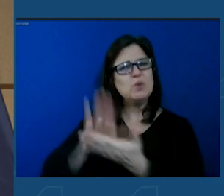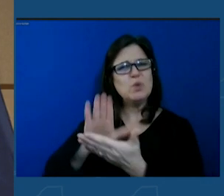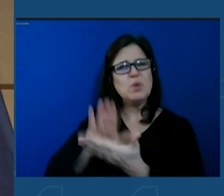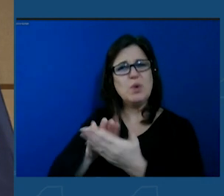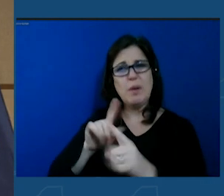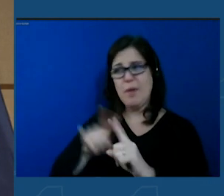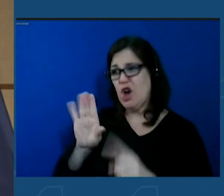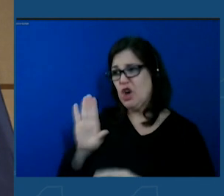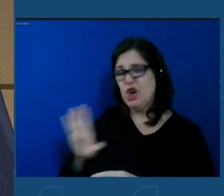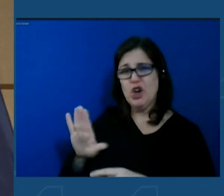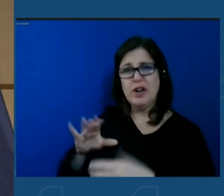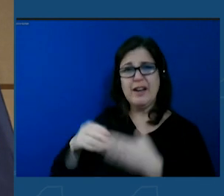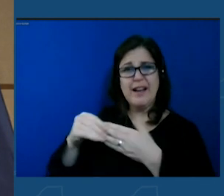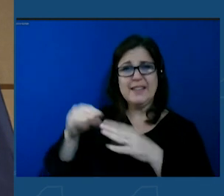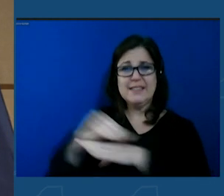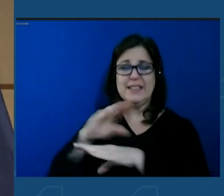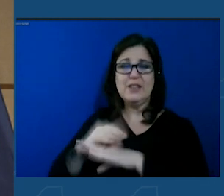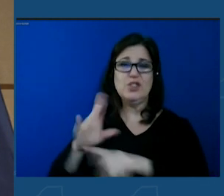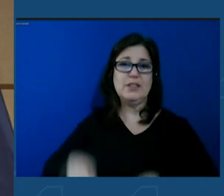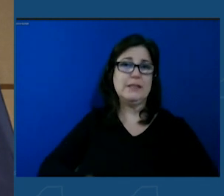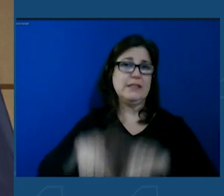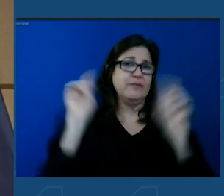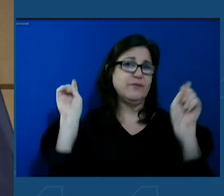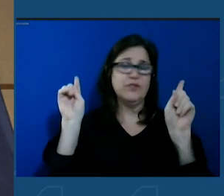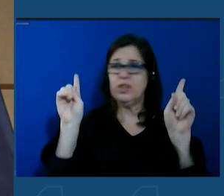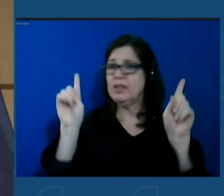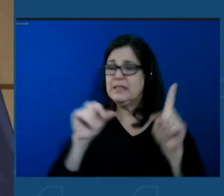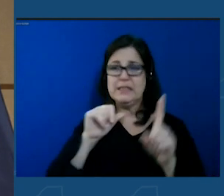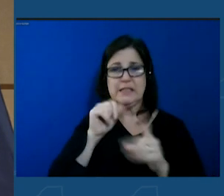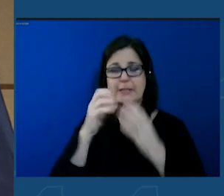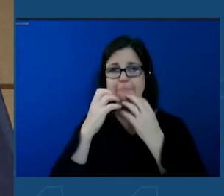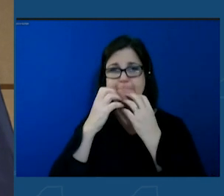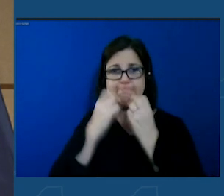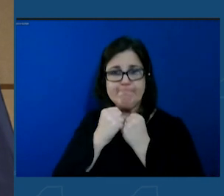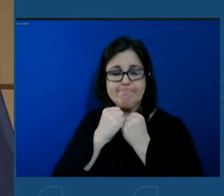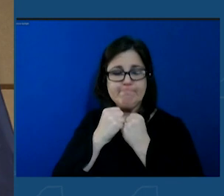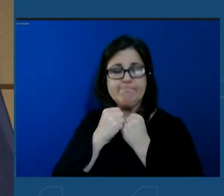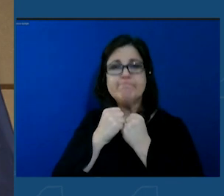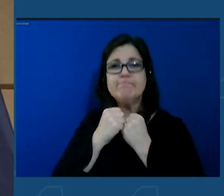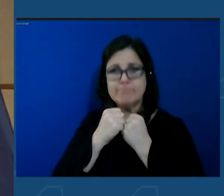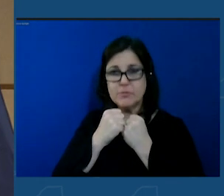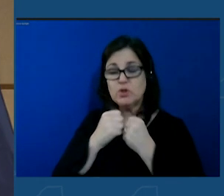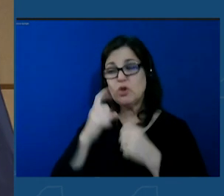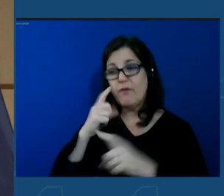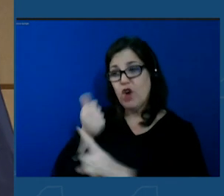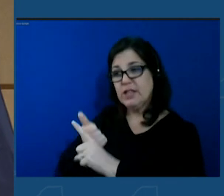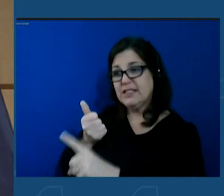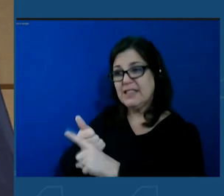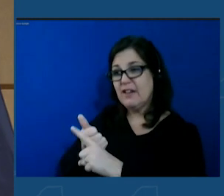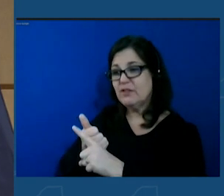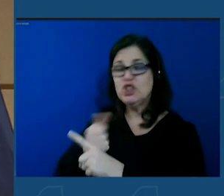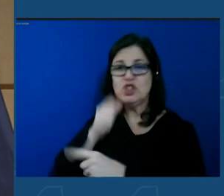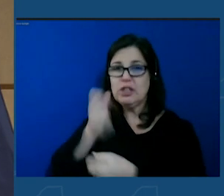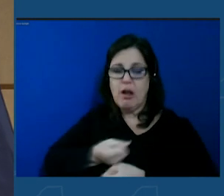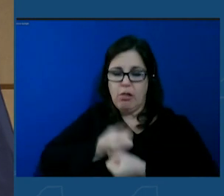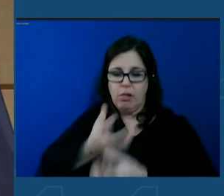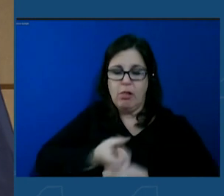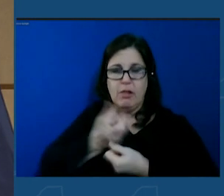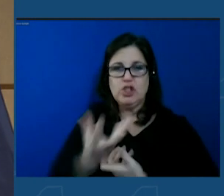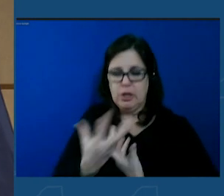mine. Because of this, she has held a lot of things inside, which had a negative impact on her high school